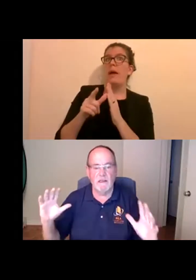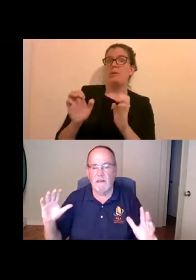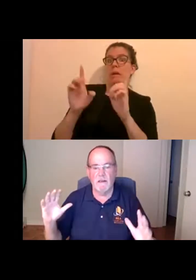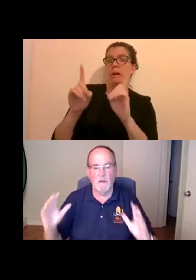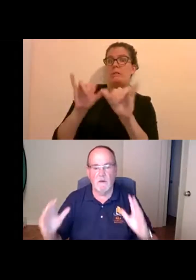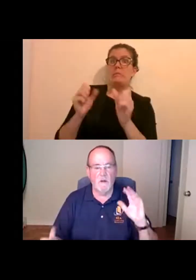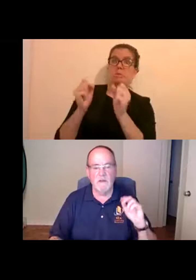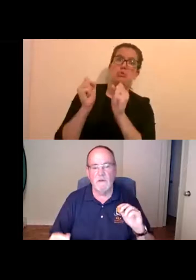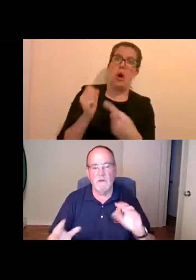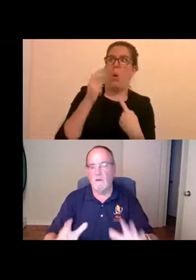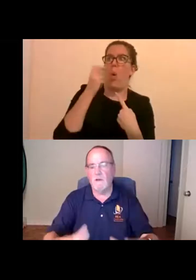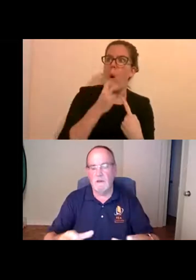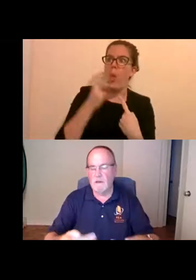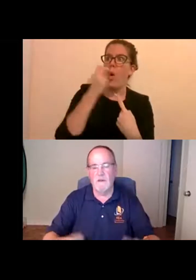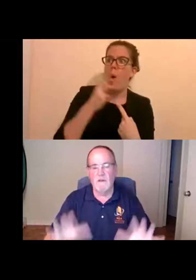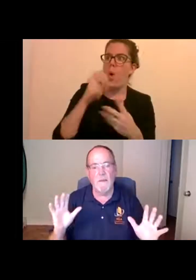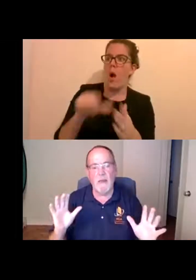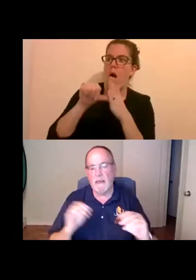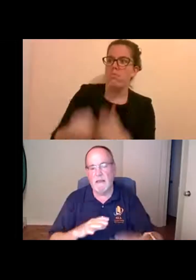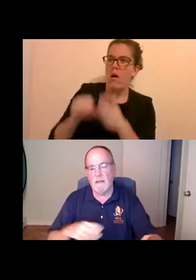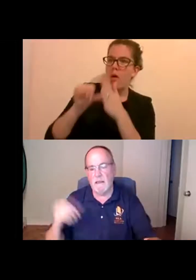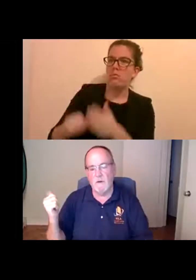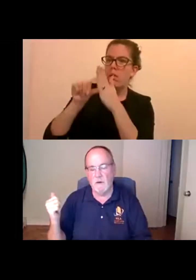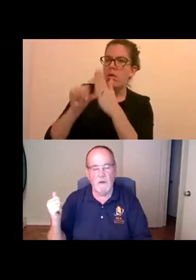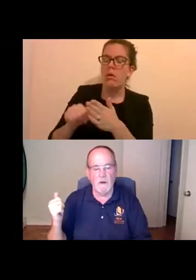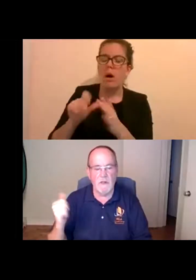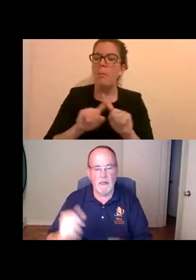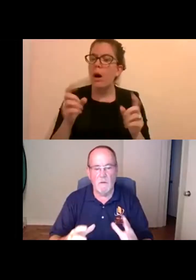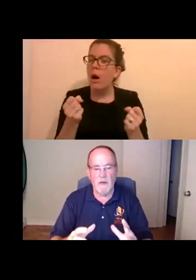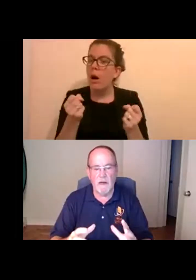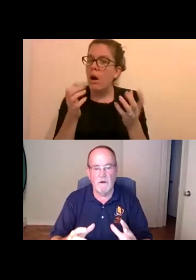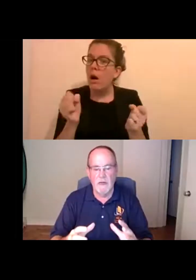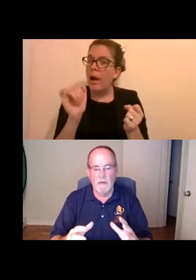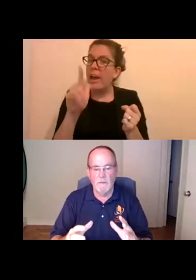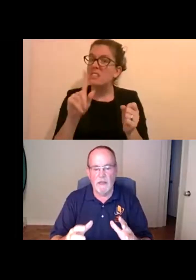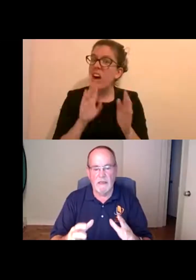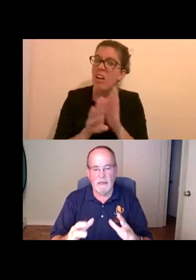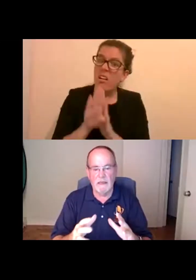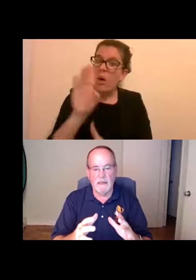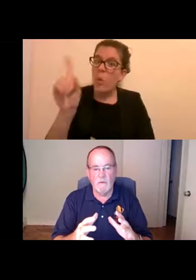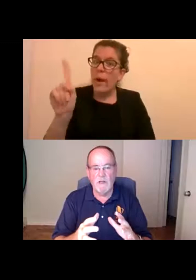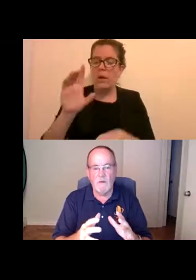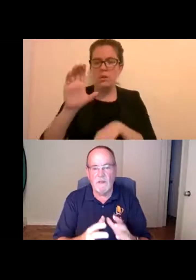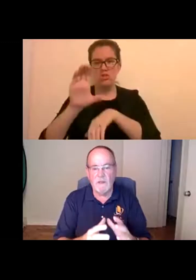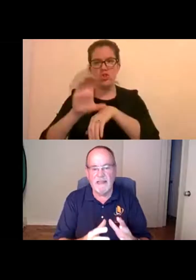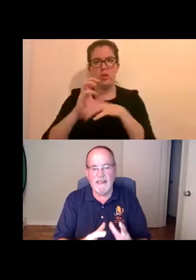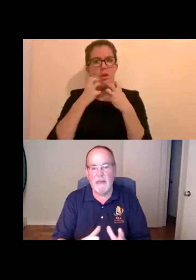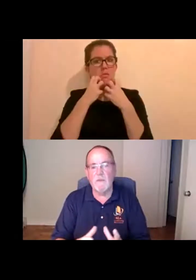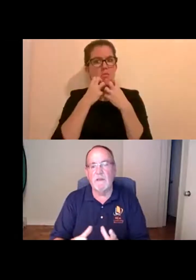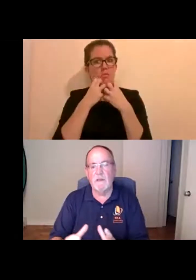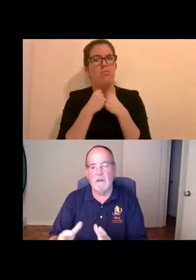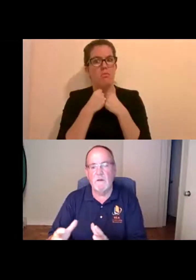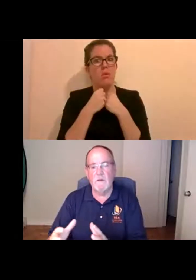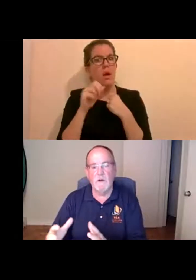the oralists would just sort of stay back and let them, they were doing their own thing and whatever. But it really was something that